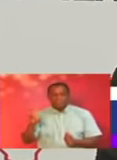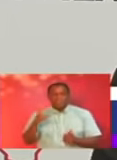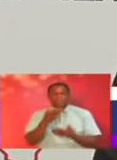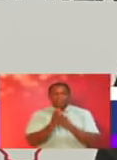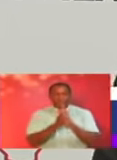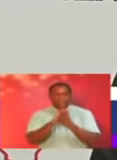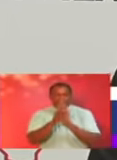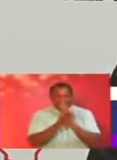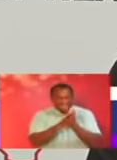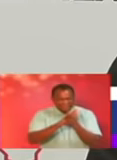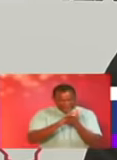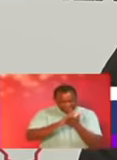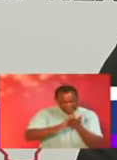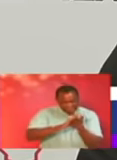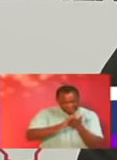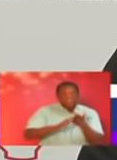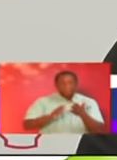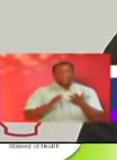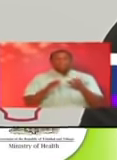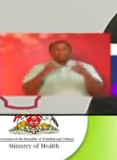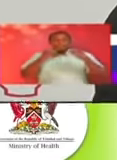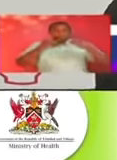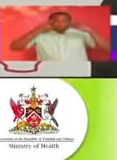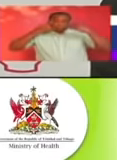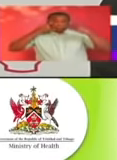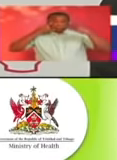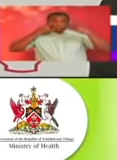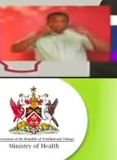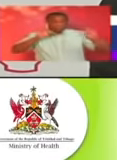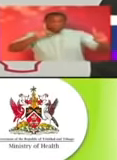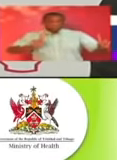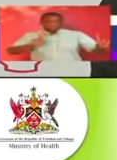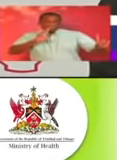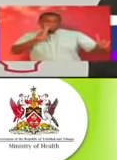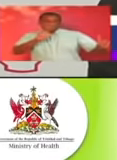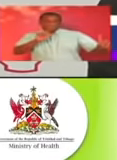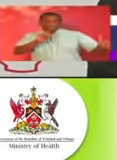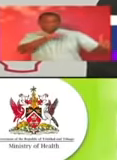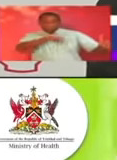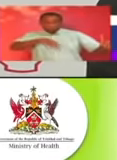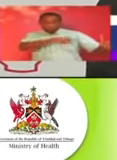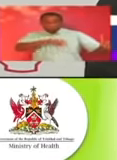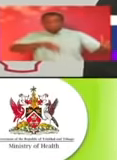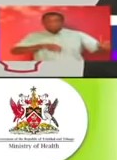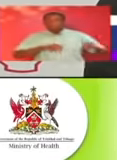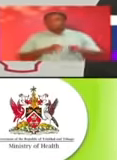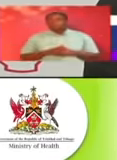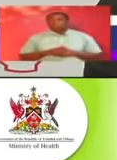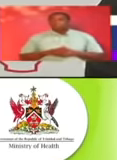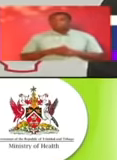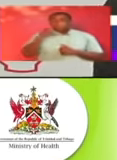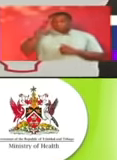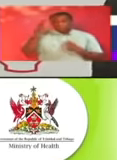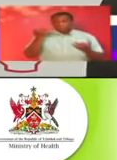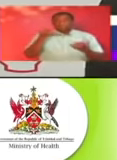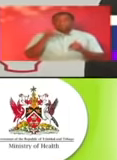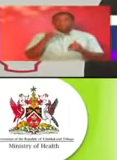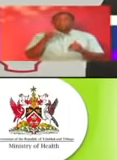you're vaccinated or not. We all need to follow the guidelines. And as you know, we're beginning another round of